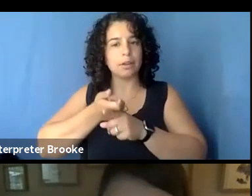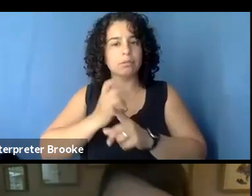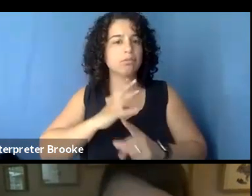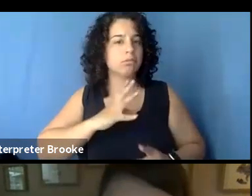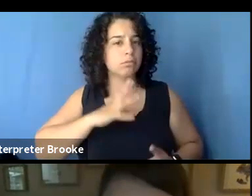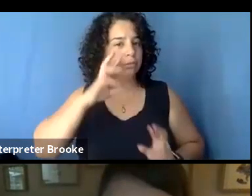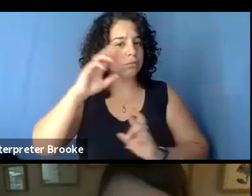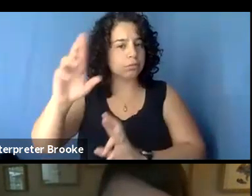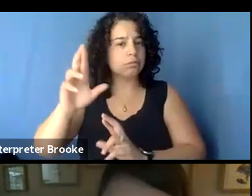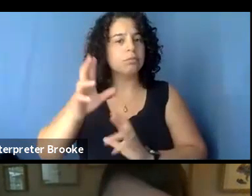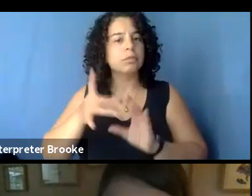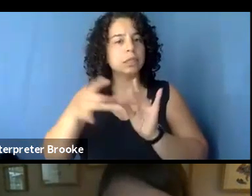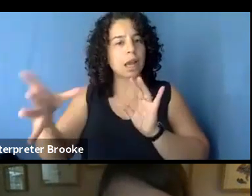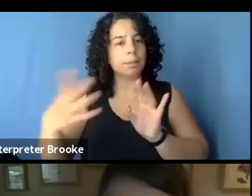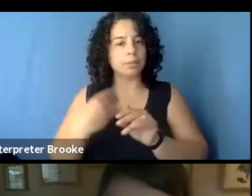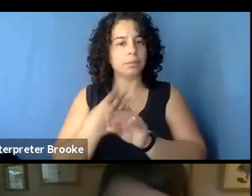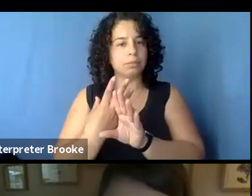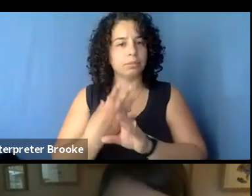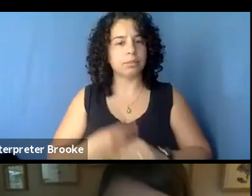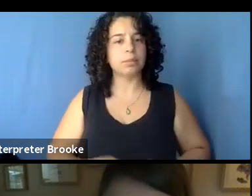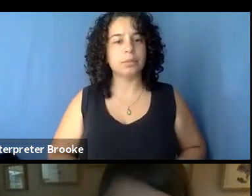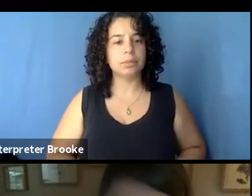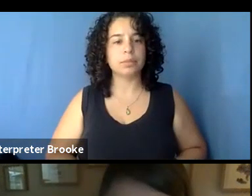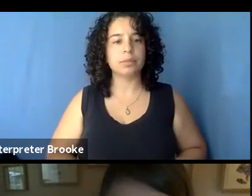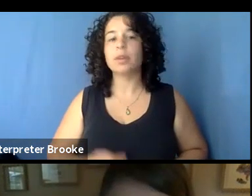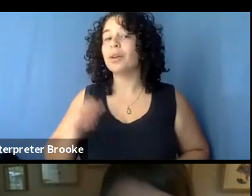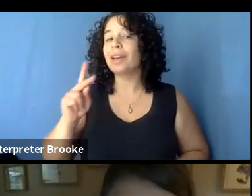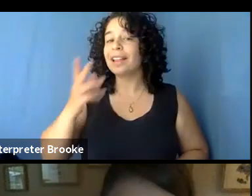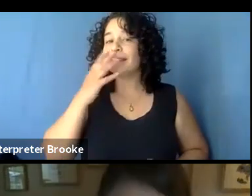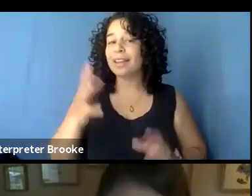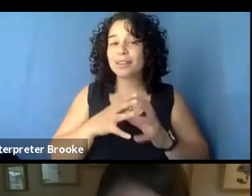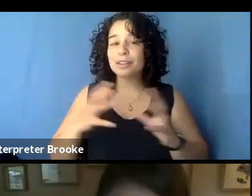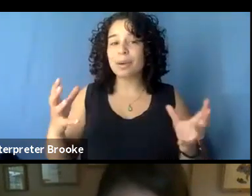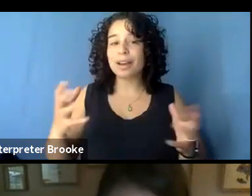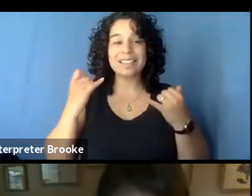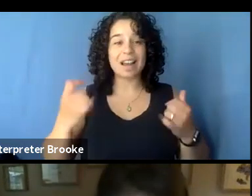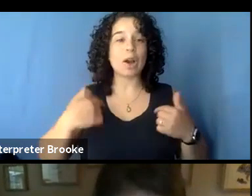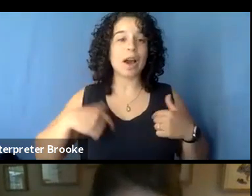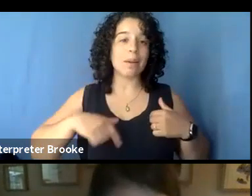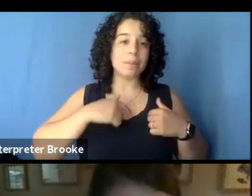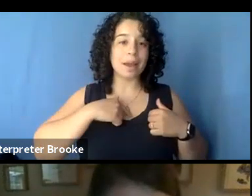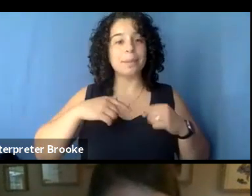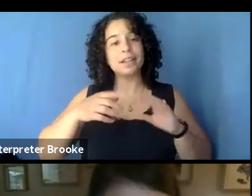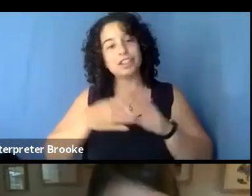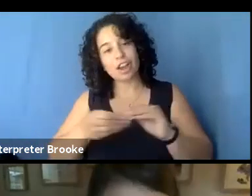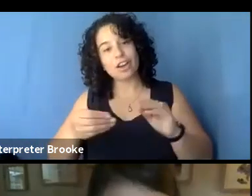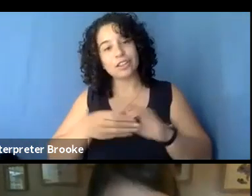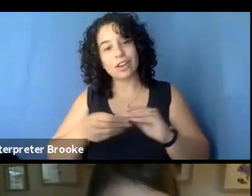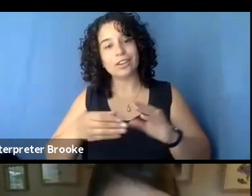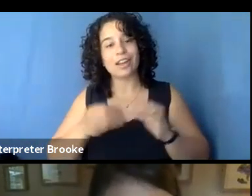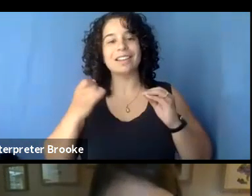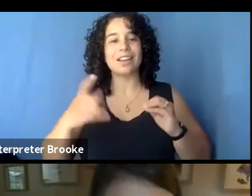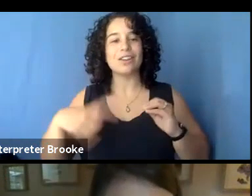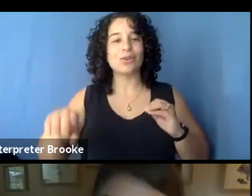So the good news is y'all get a break from listening to me momentarily.